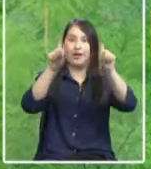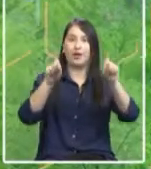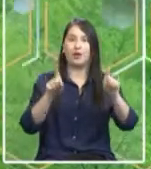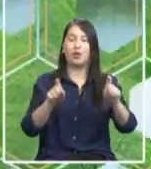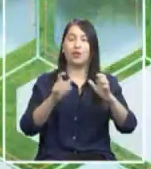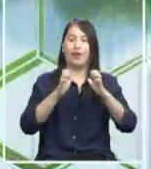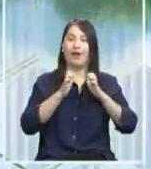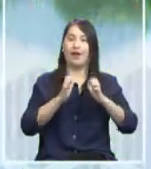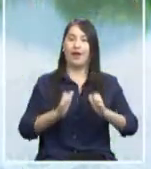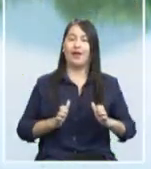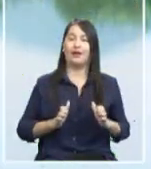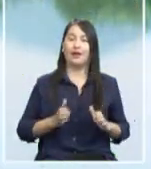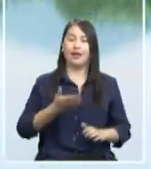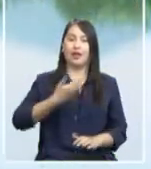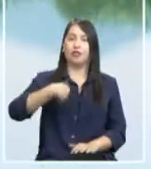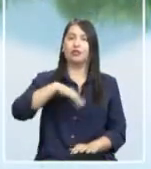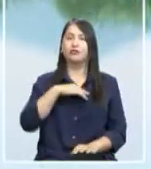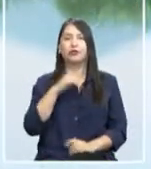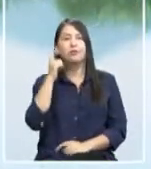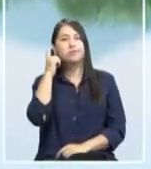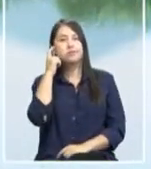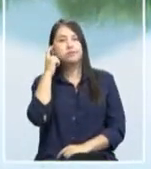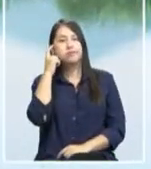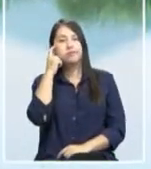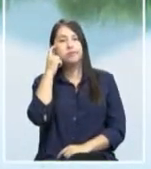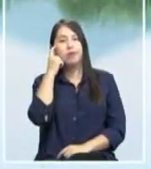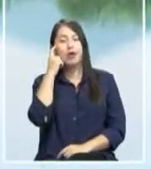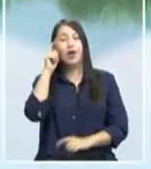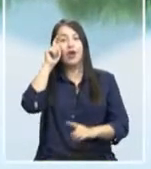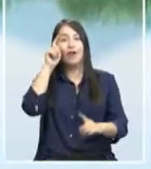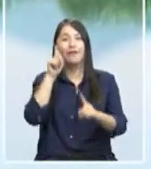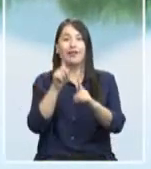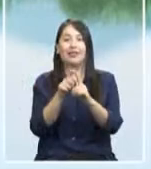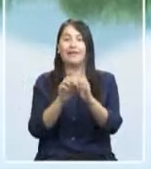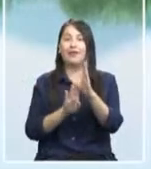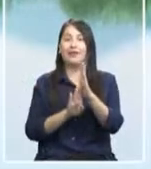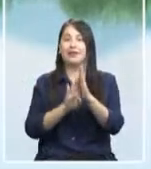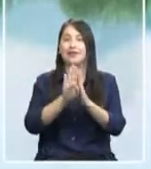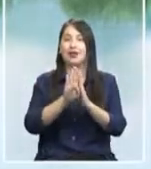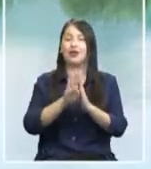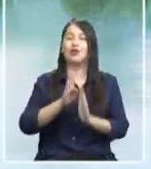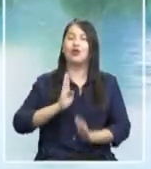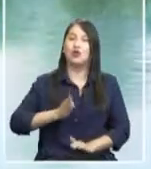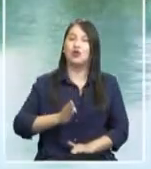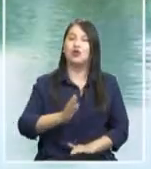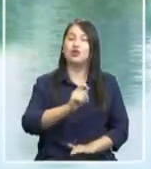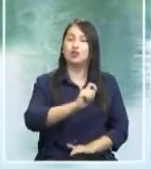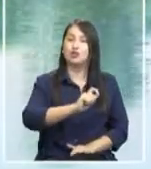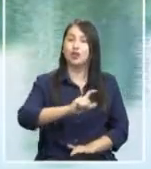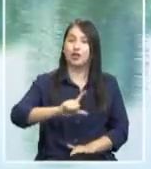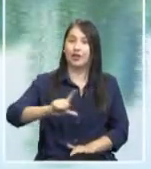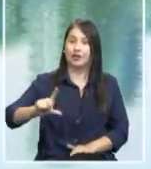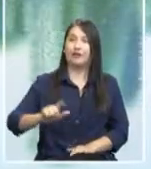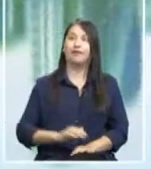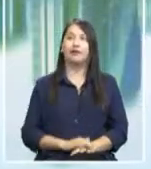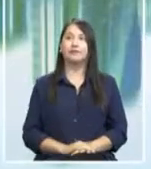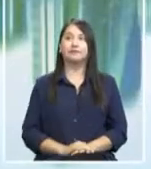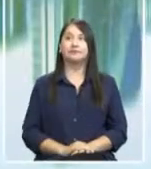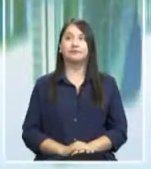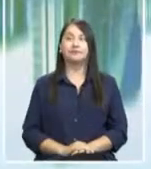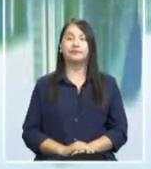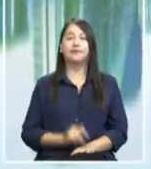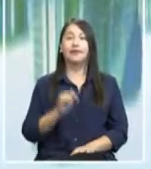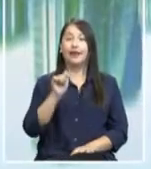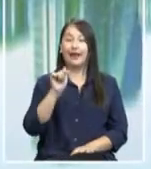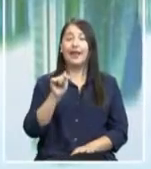that set of very multicolored boxes does not put before us is the profound ethical questions